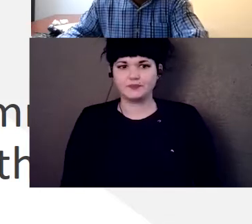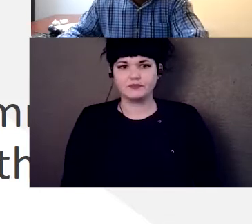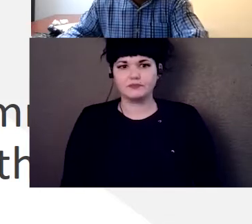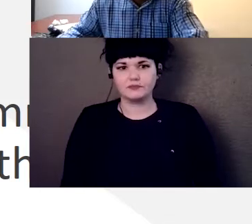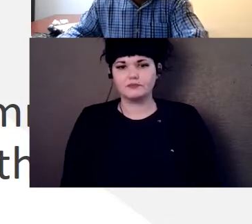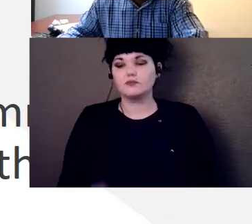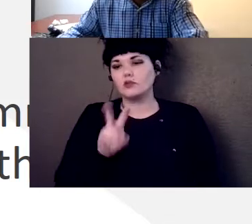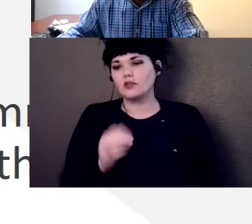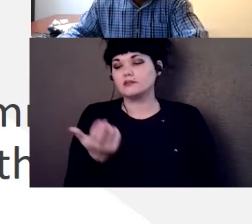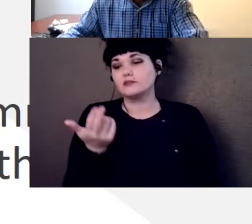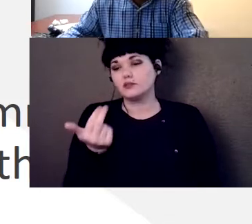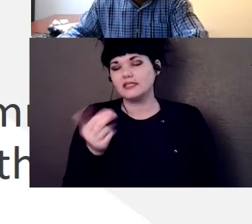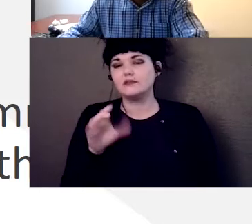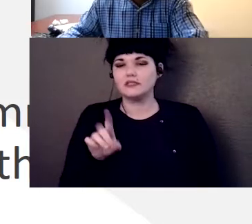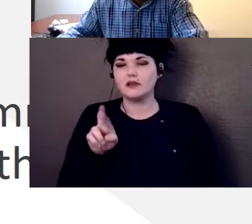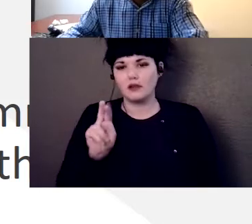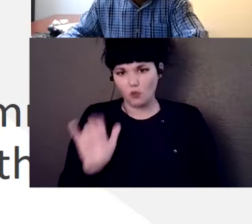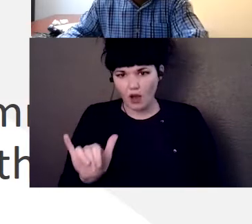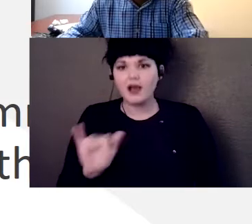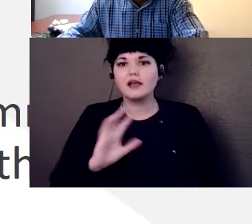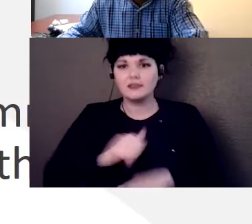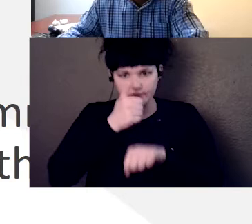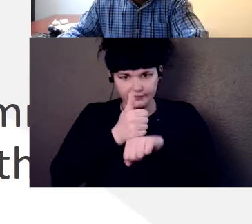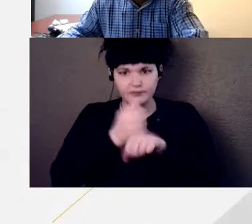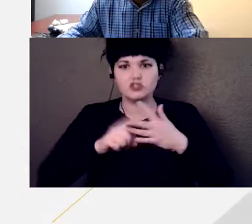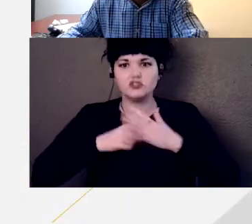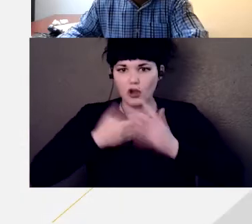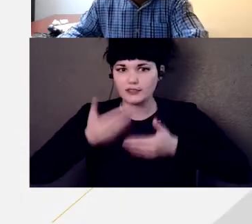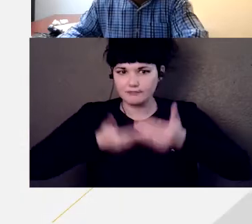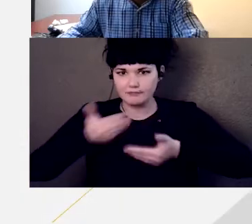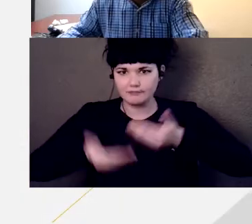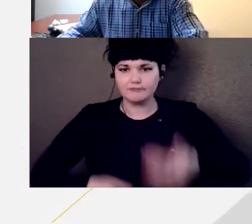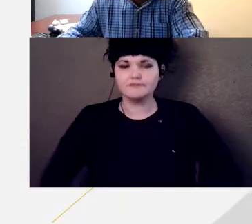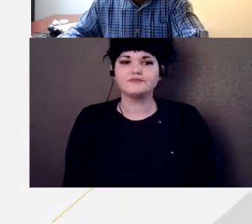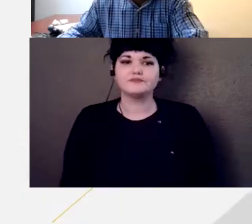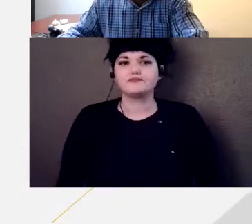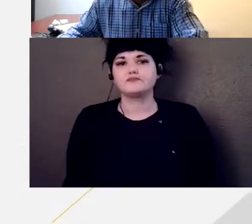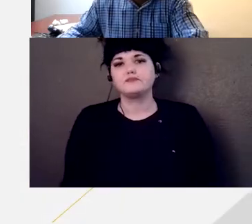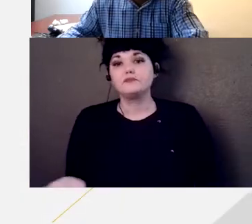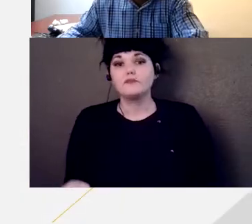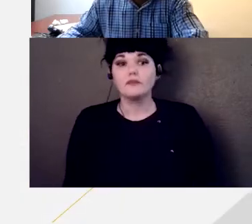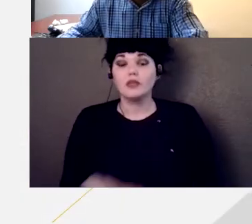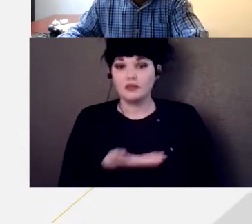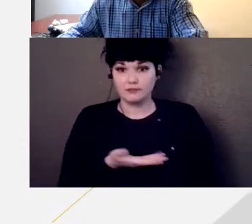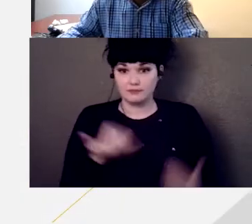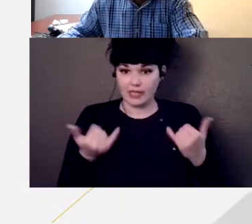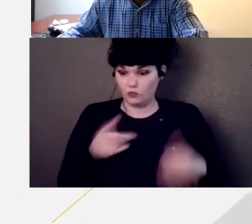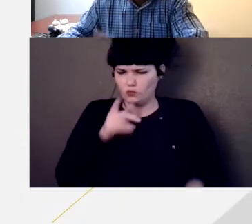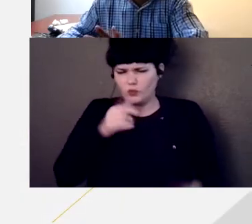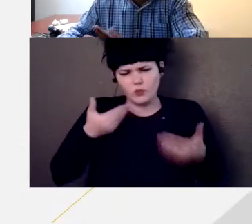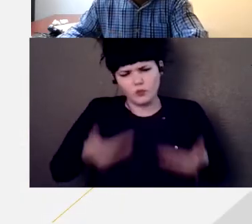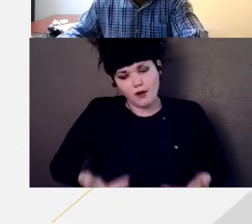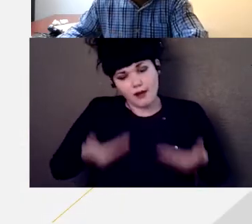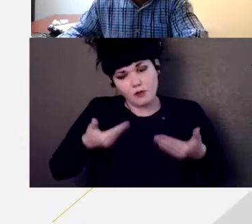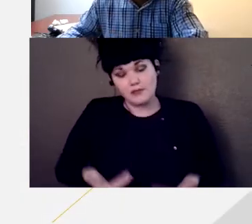2013 is when DRNY became, and those are our offices. So who we are is